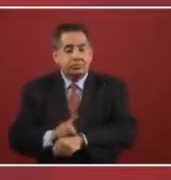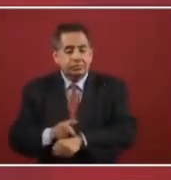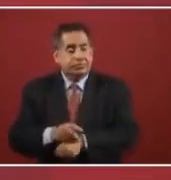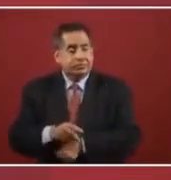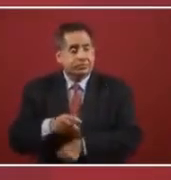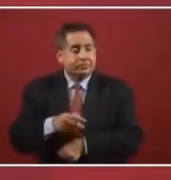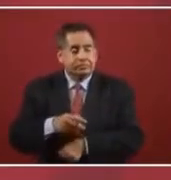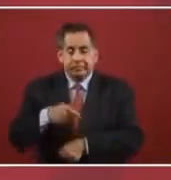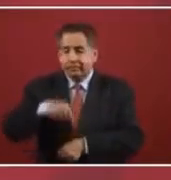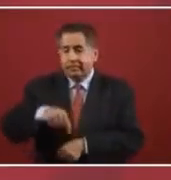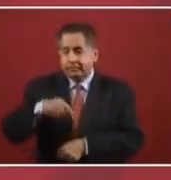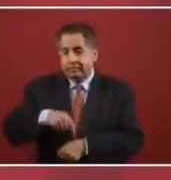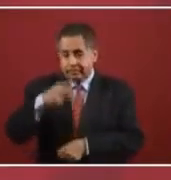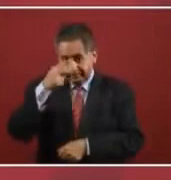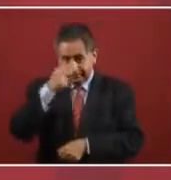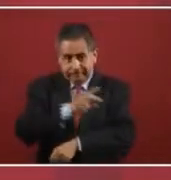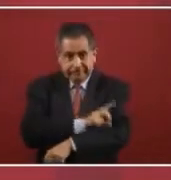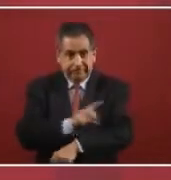clandestine